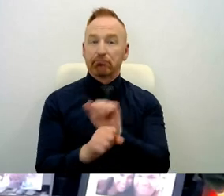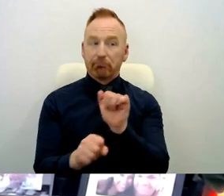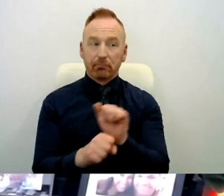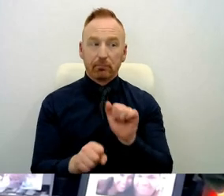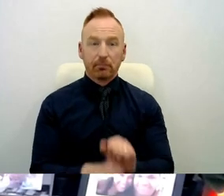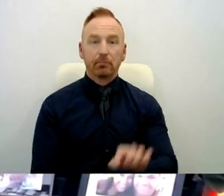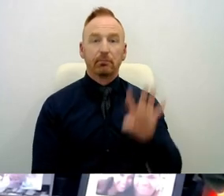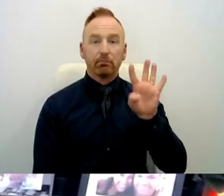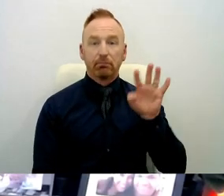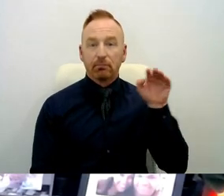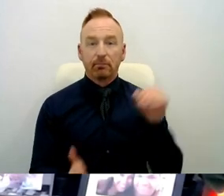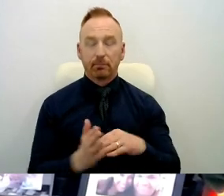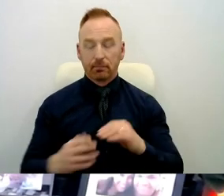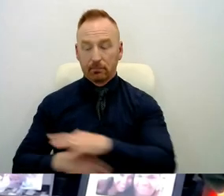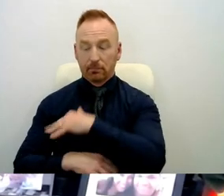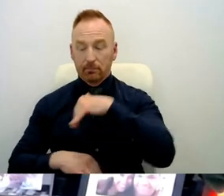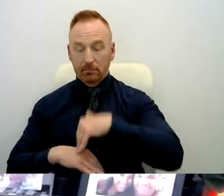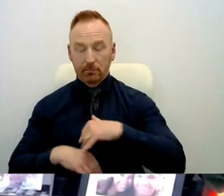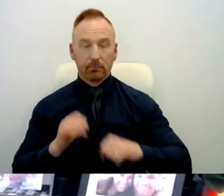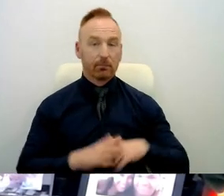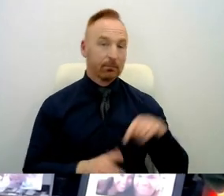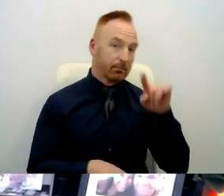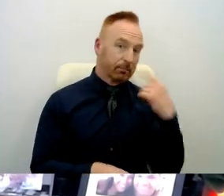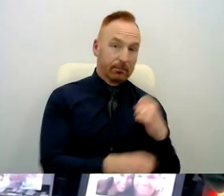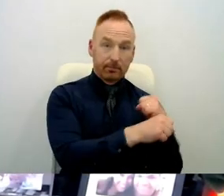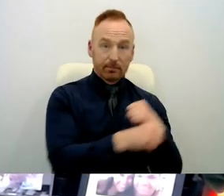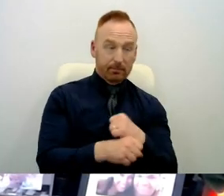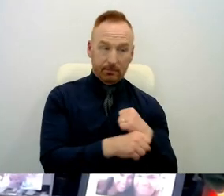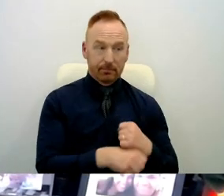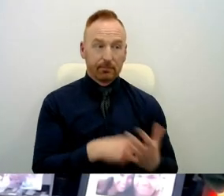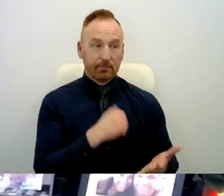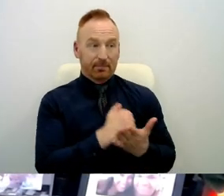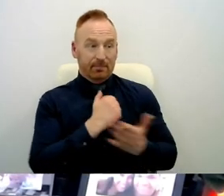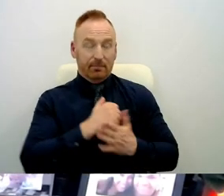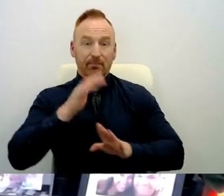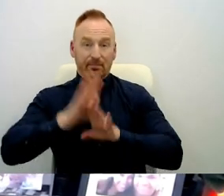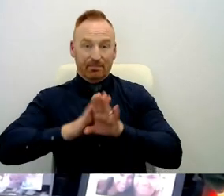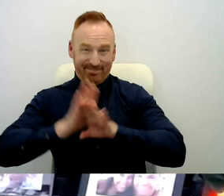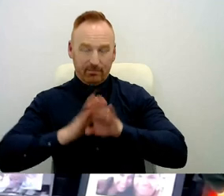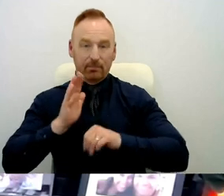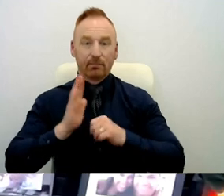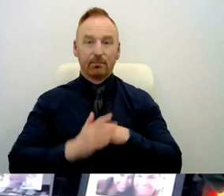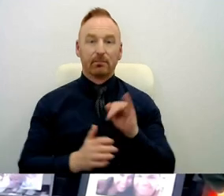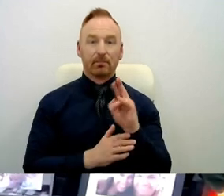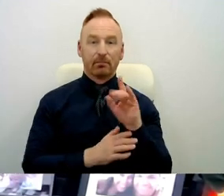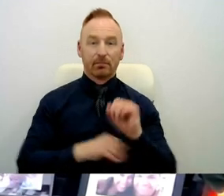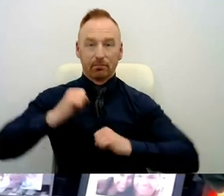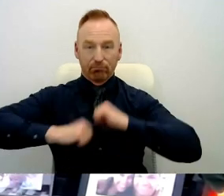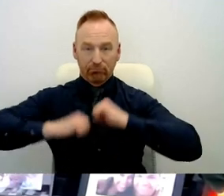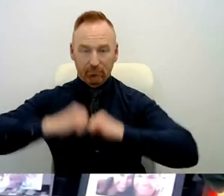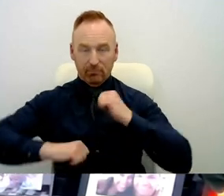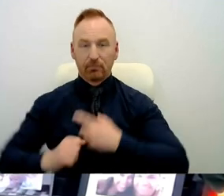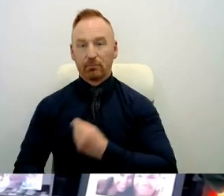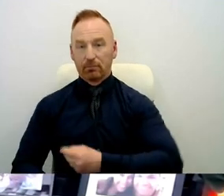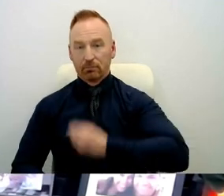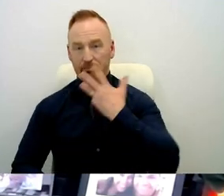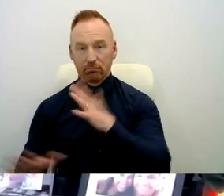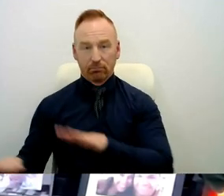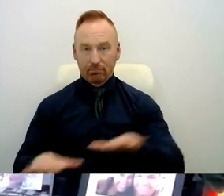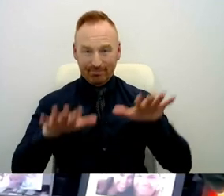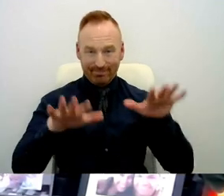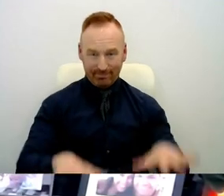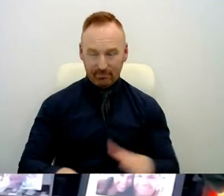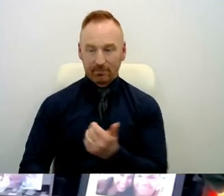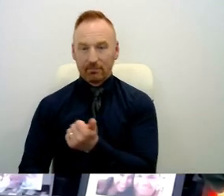approximately 4,000 Indigenous and Black enslaved people helped build the infrastructure and wealth for white settlers during the 17th and 18th